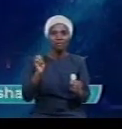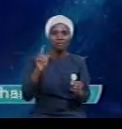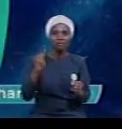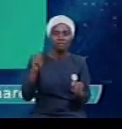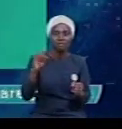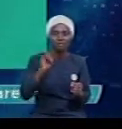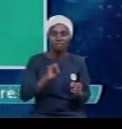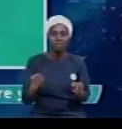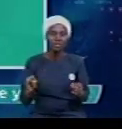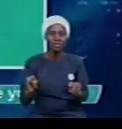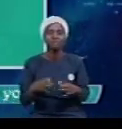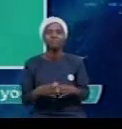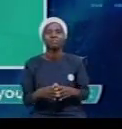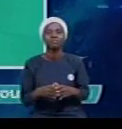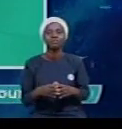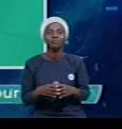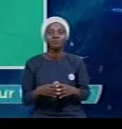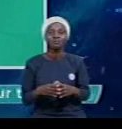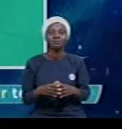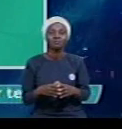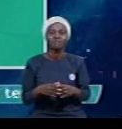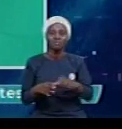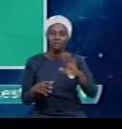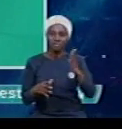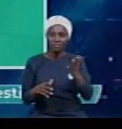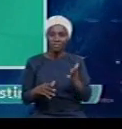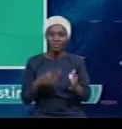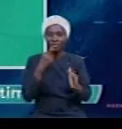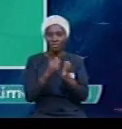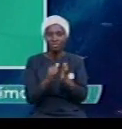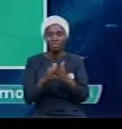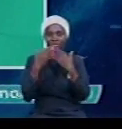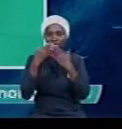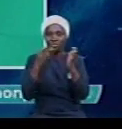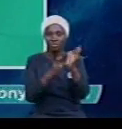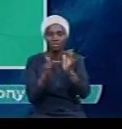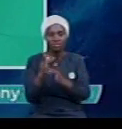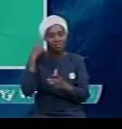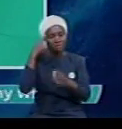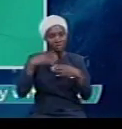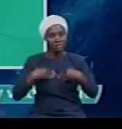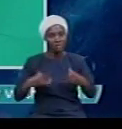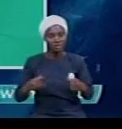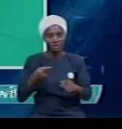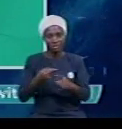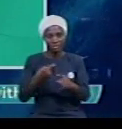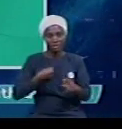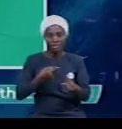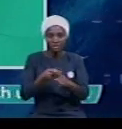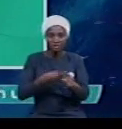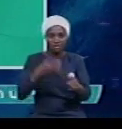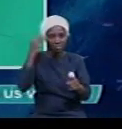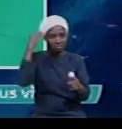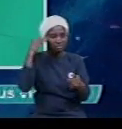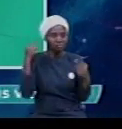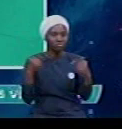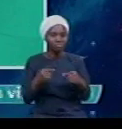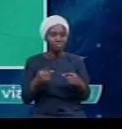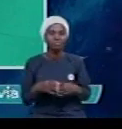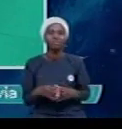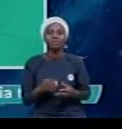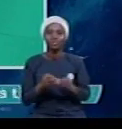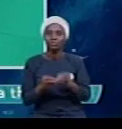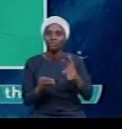from Facebook says, "Thank you, Jesus, for healing me from headache. Thank you, Jesus." From Facebook, "My name is